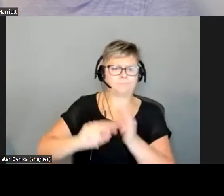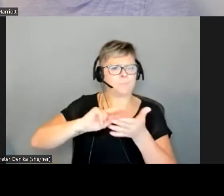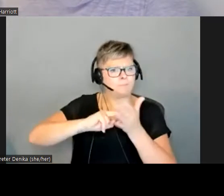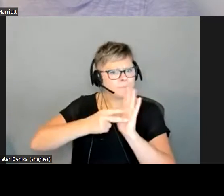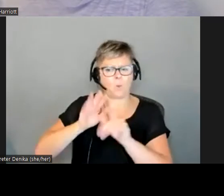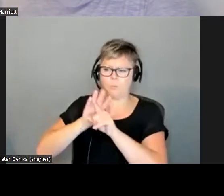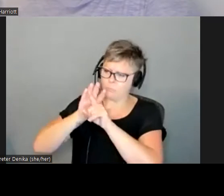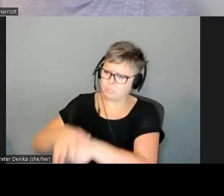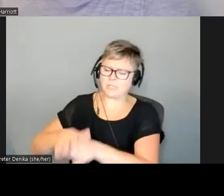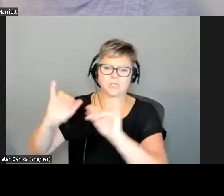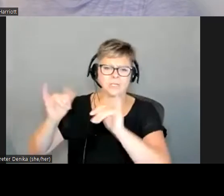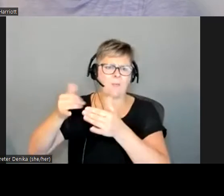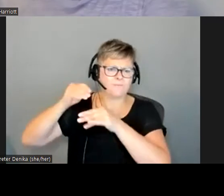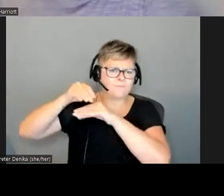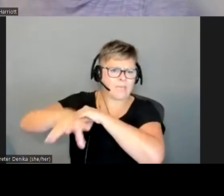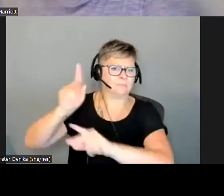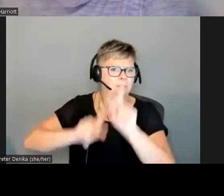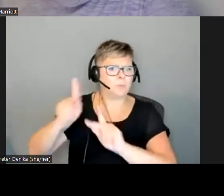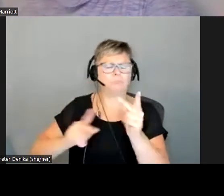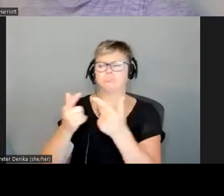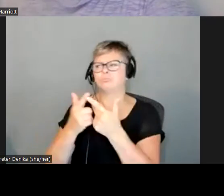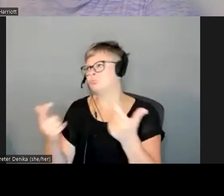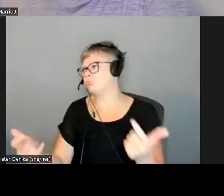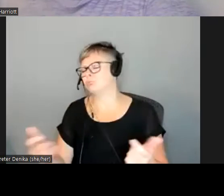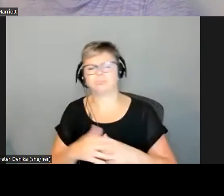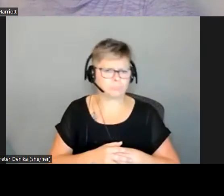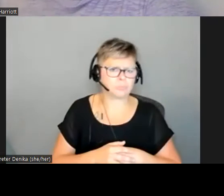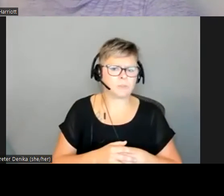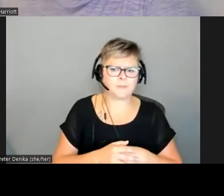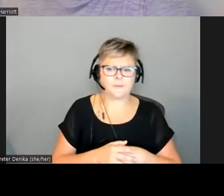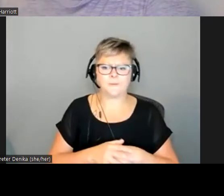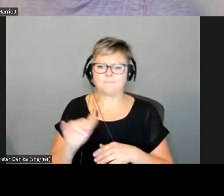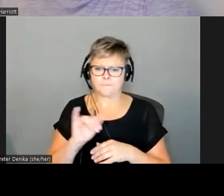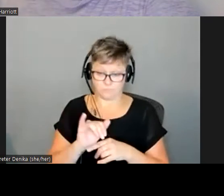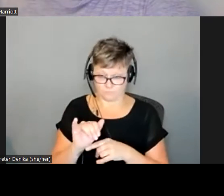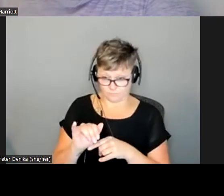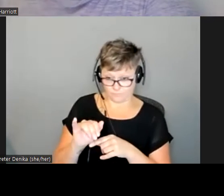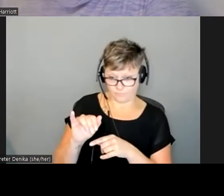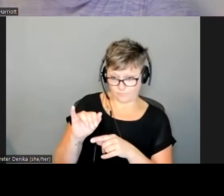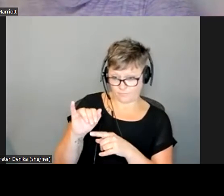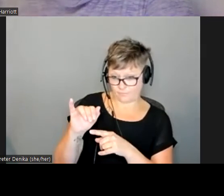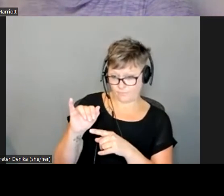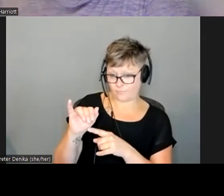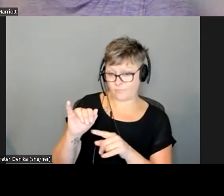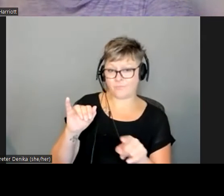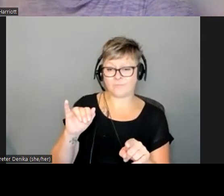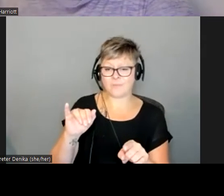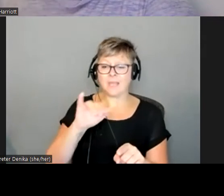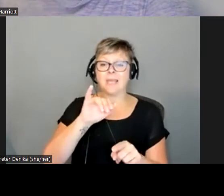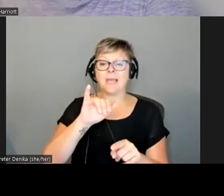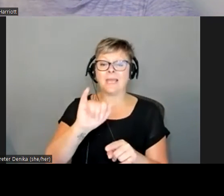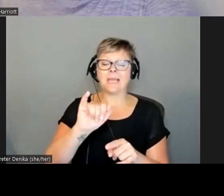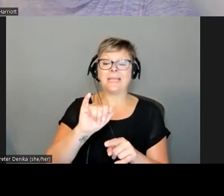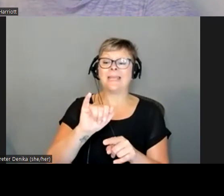is. And the IFOT as well, as Belinda explained, the Indigenous